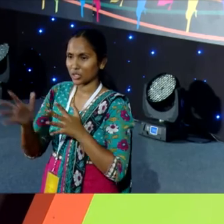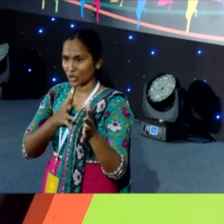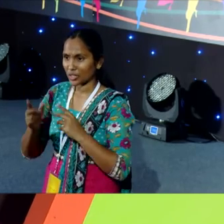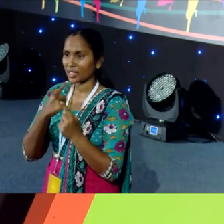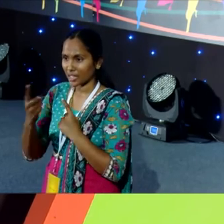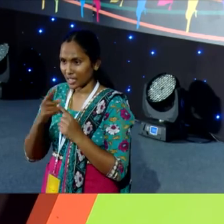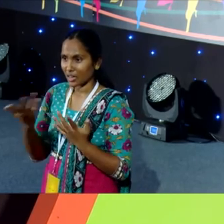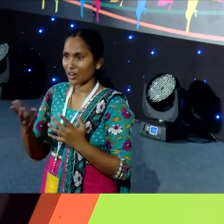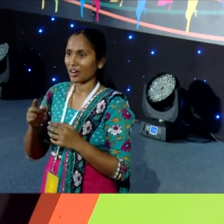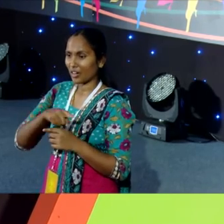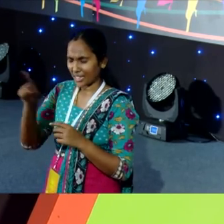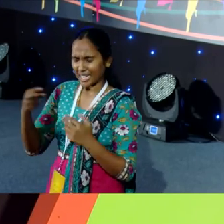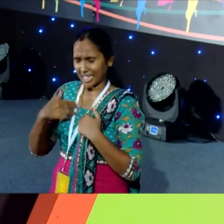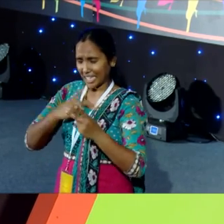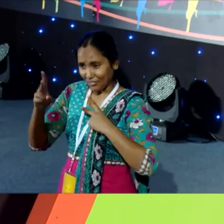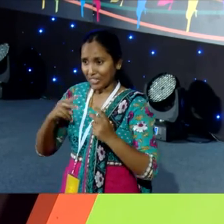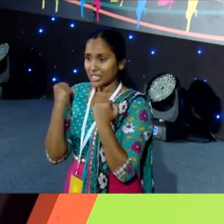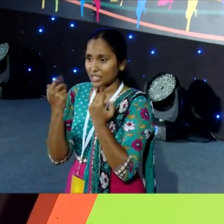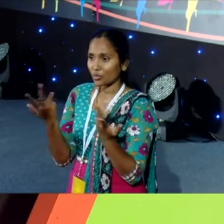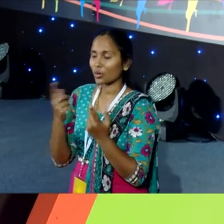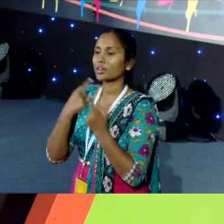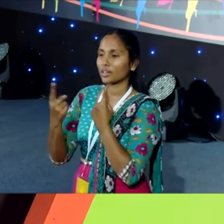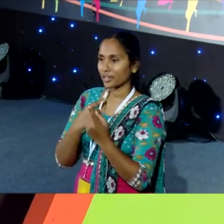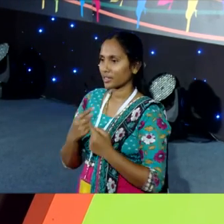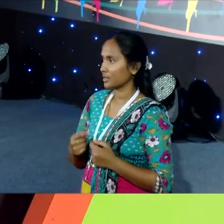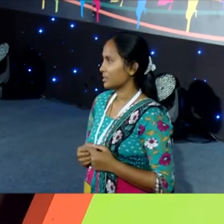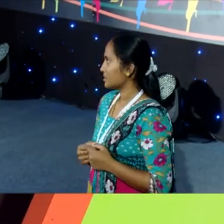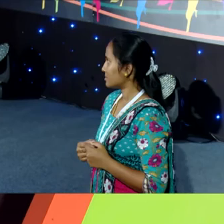psychic? Are they supernatural?